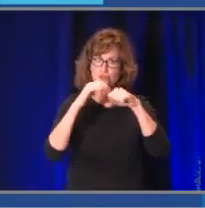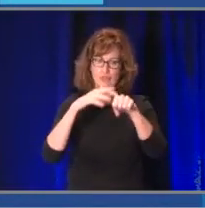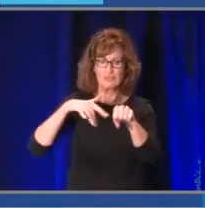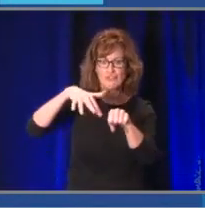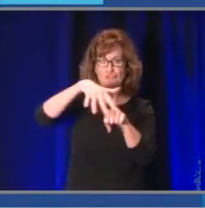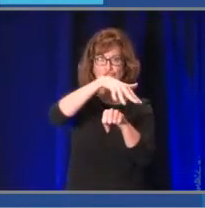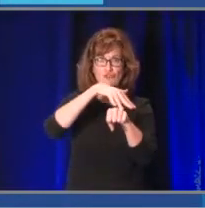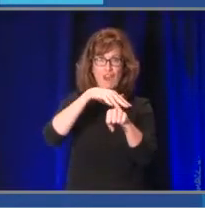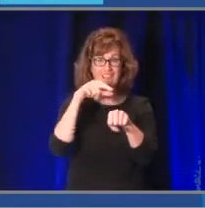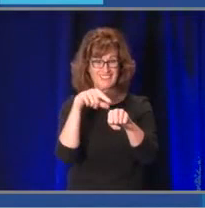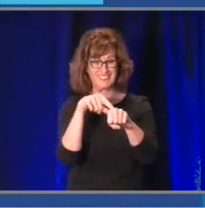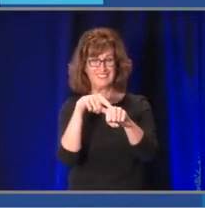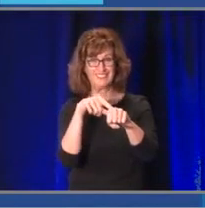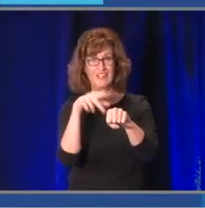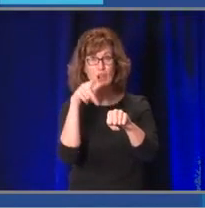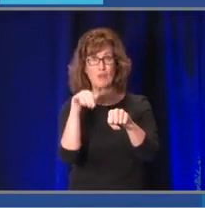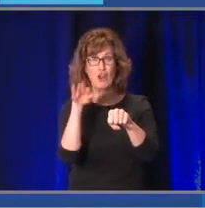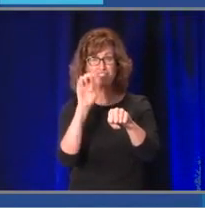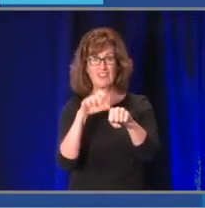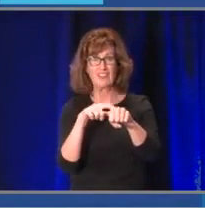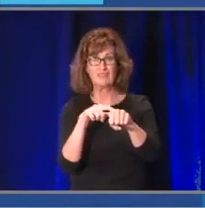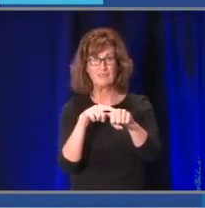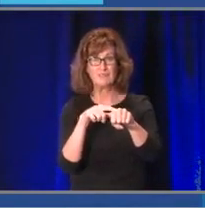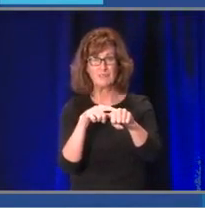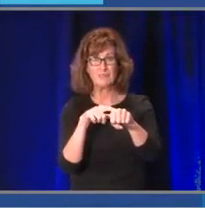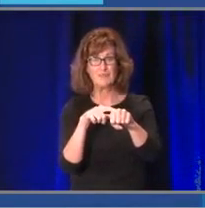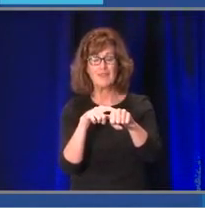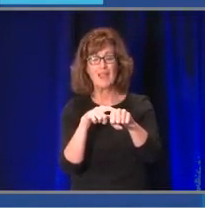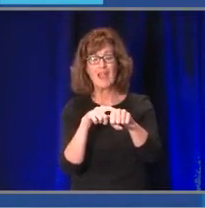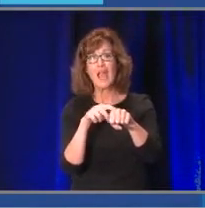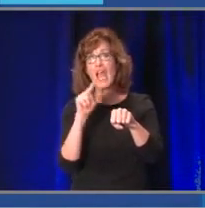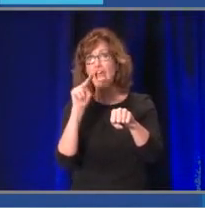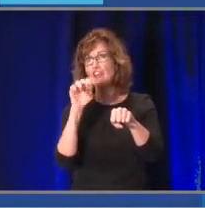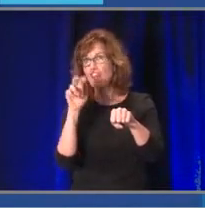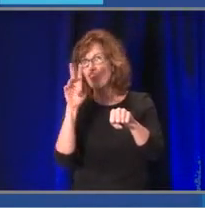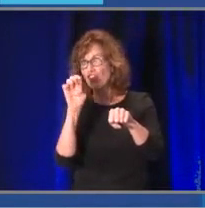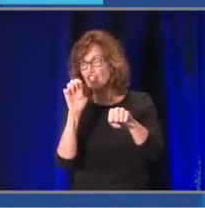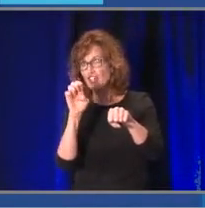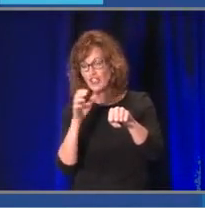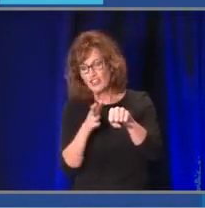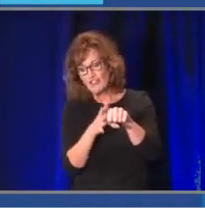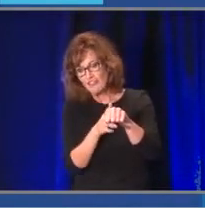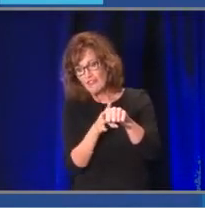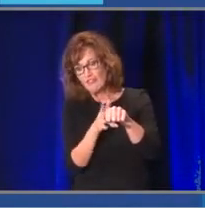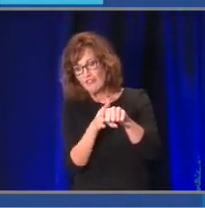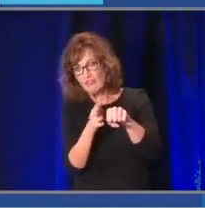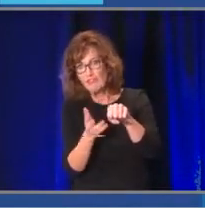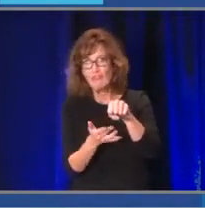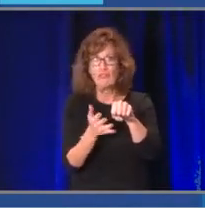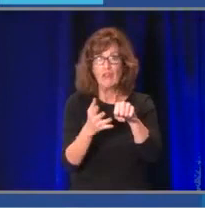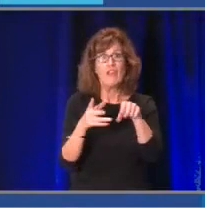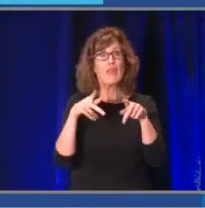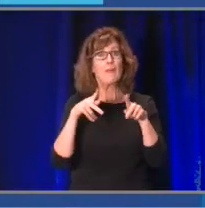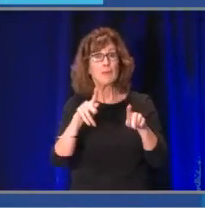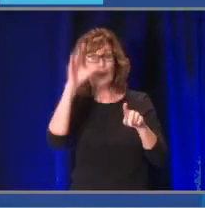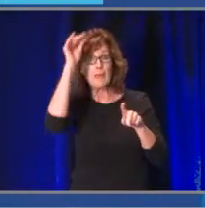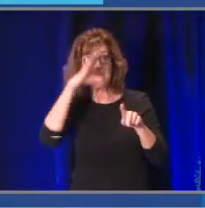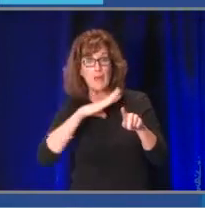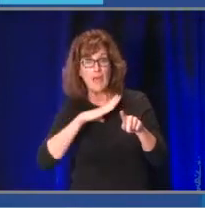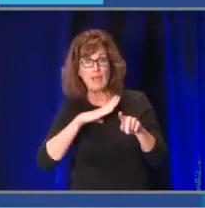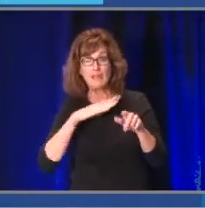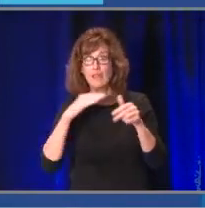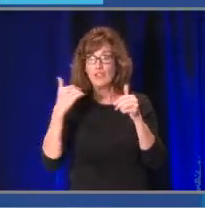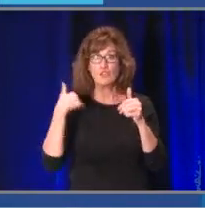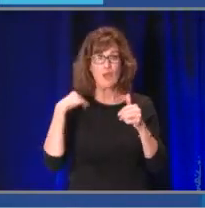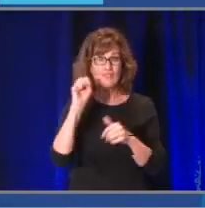of surround the prostate. And then finally, the neurovascular bundle, the nerves that allow men to have